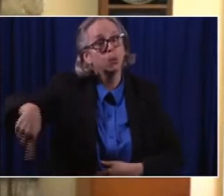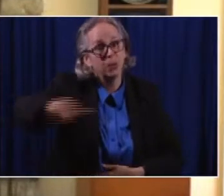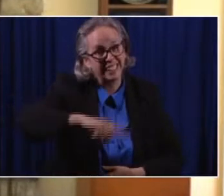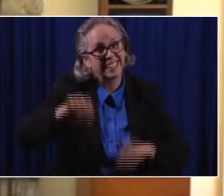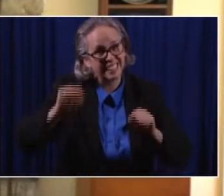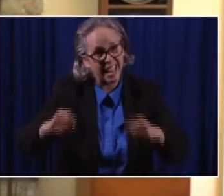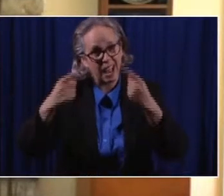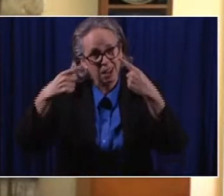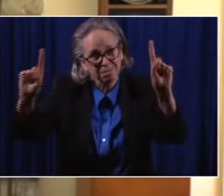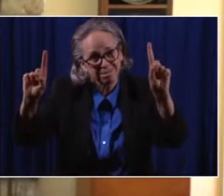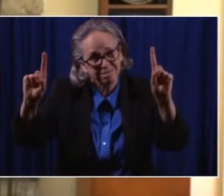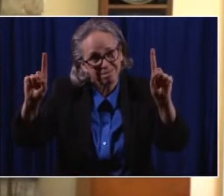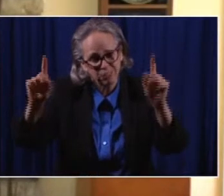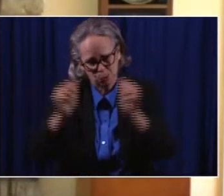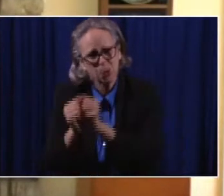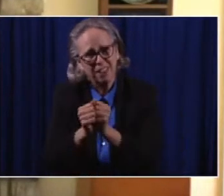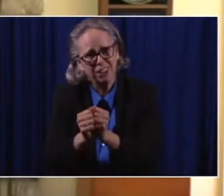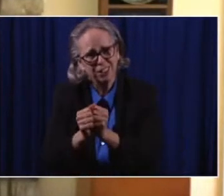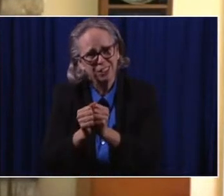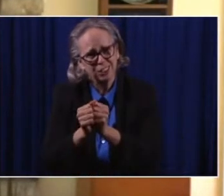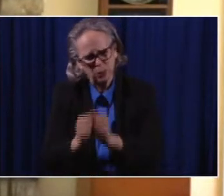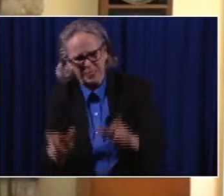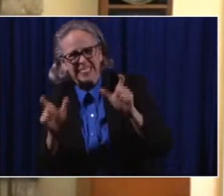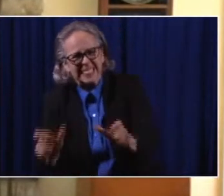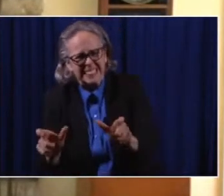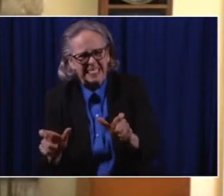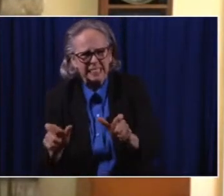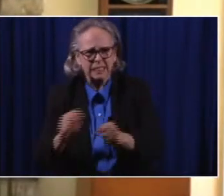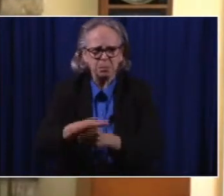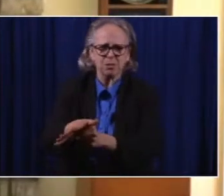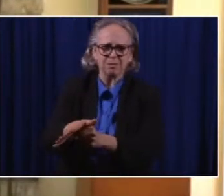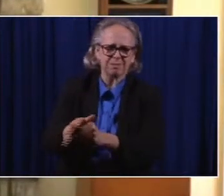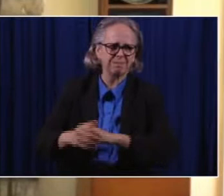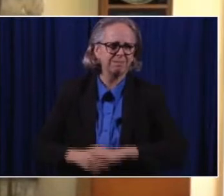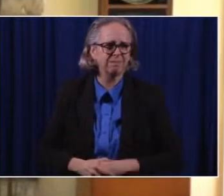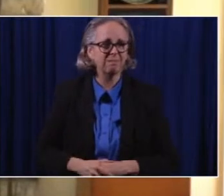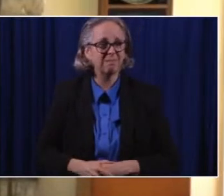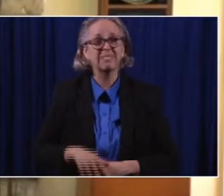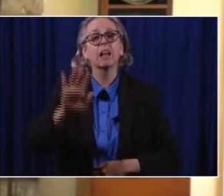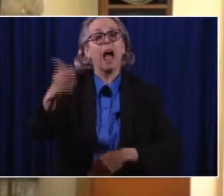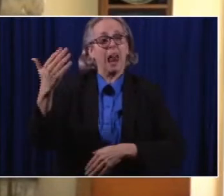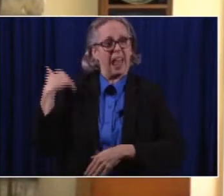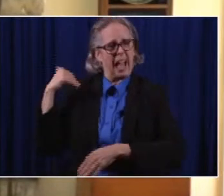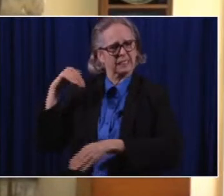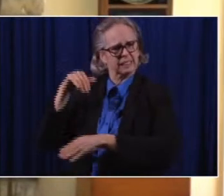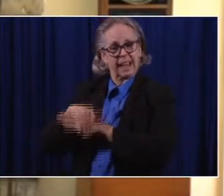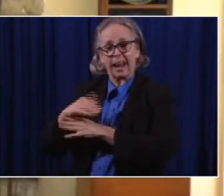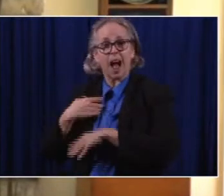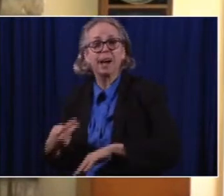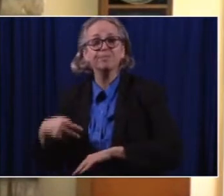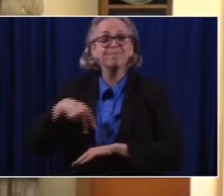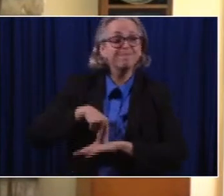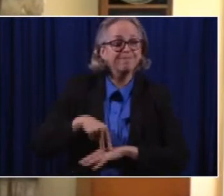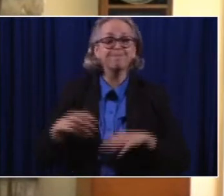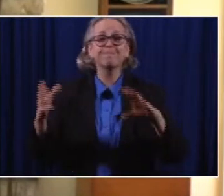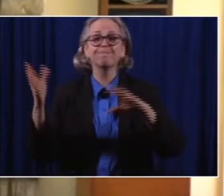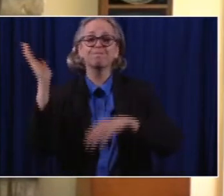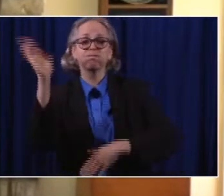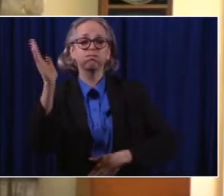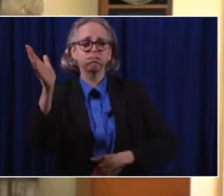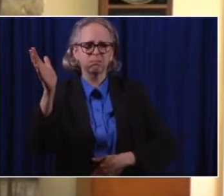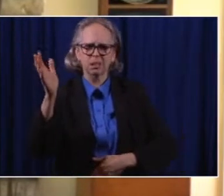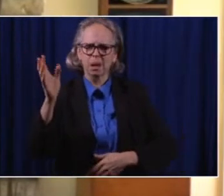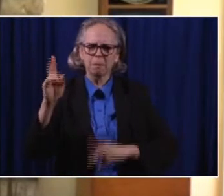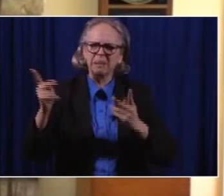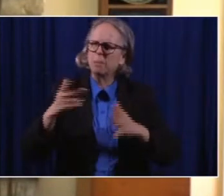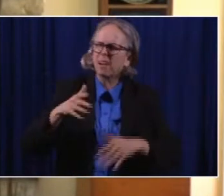Some people have asked me today, well, what's the takeaway from last night's speech? And, I think that really is it.